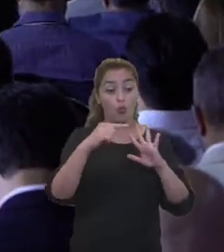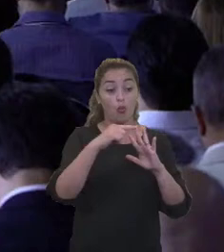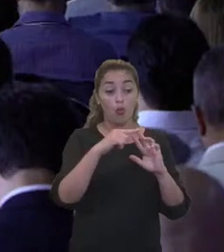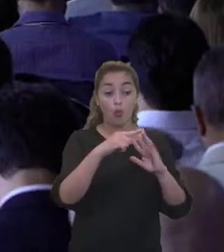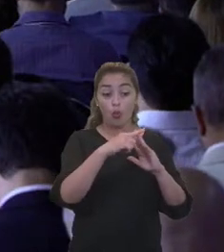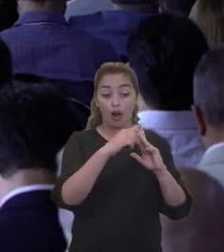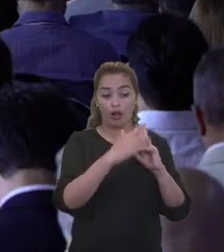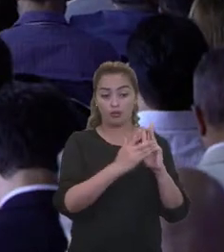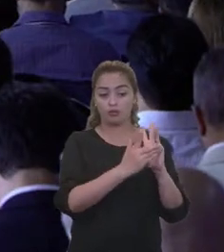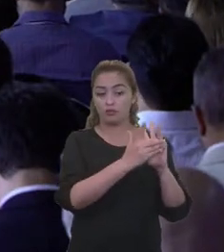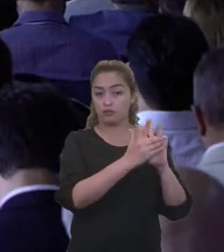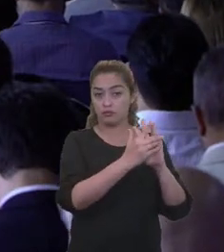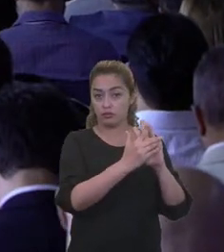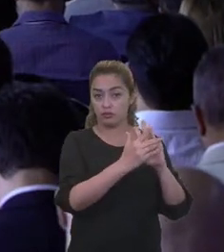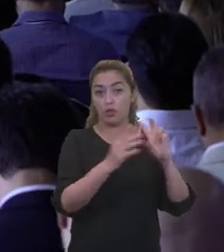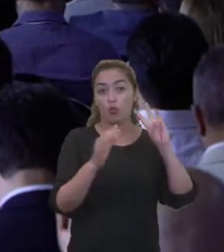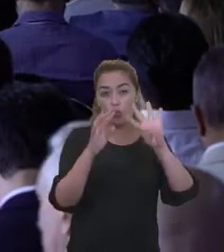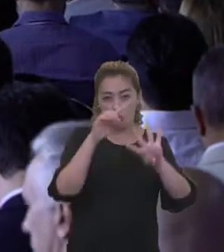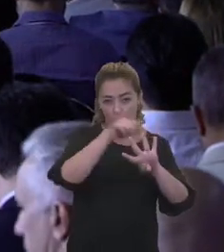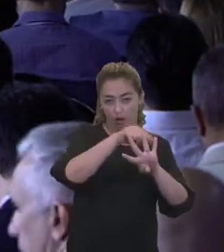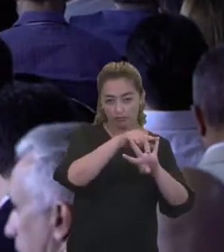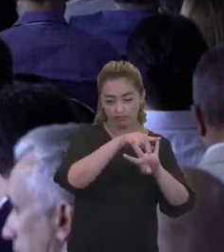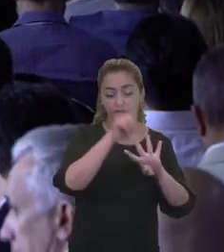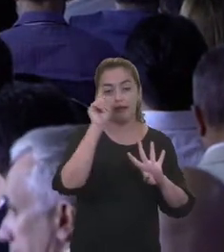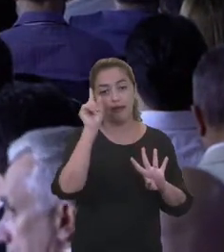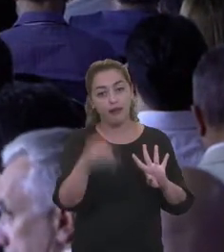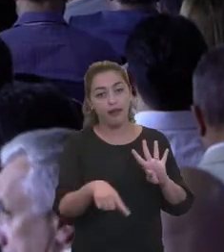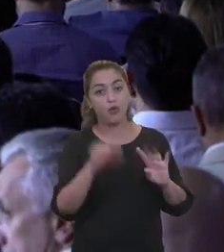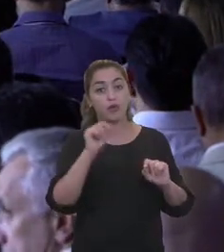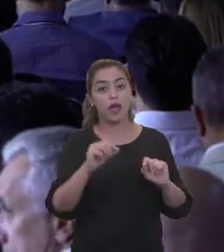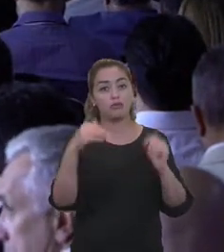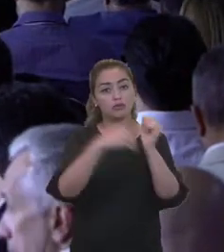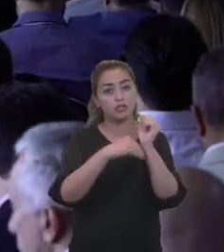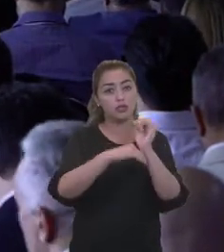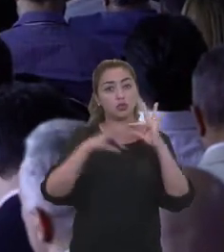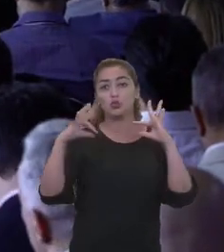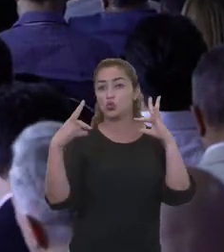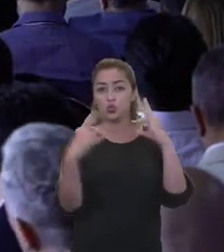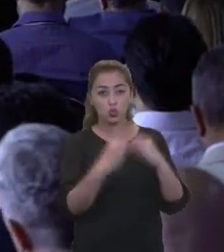the fourth element and finger, which would be the secret of it all,